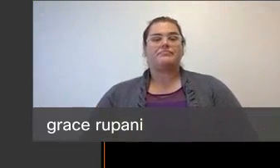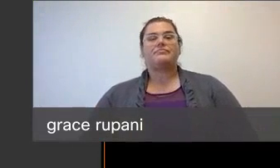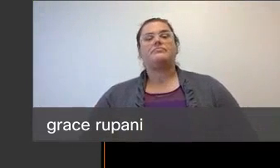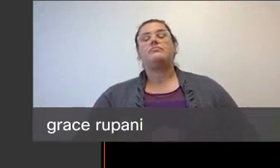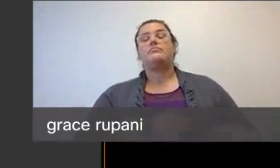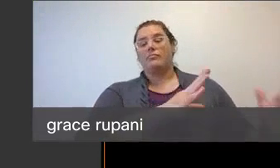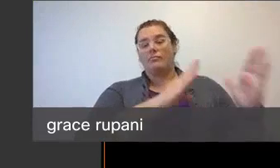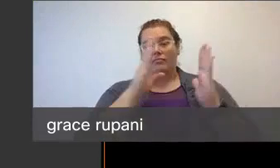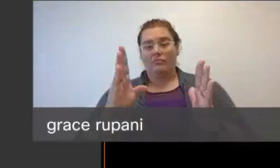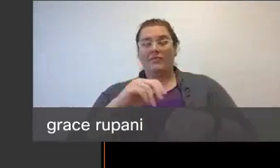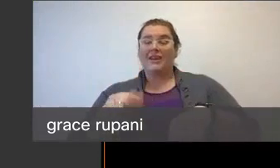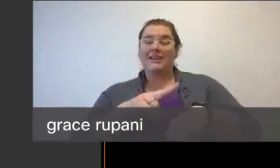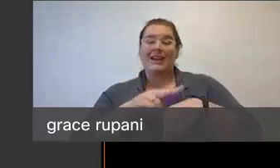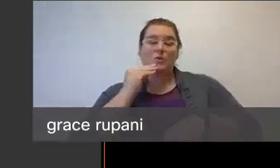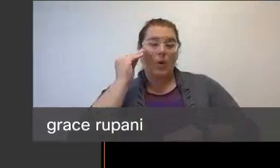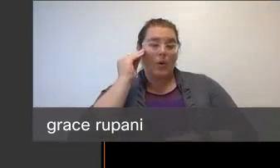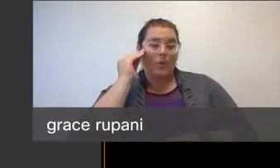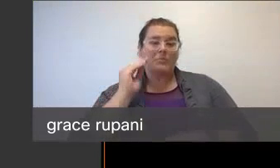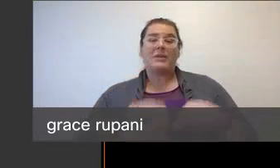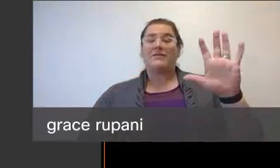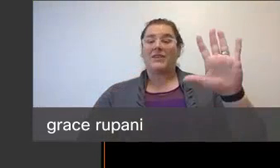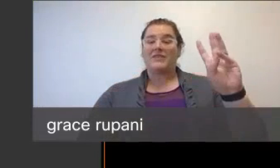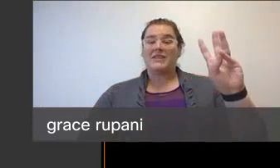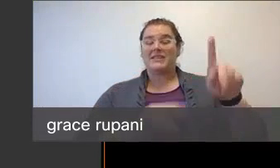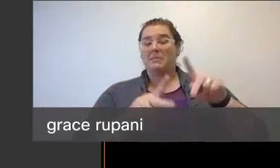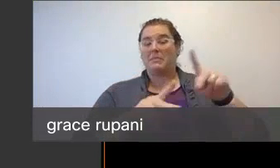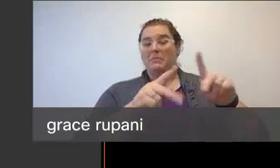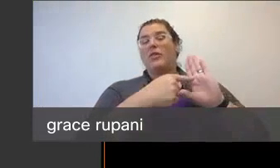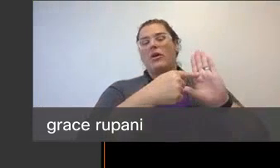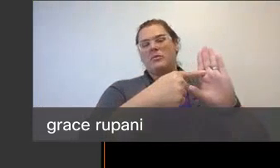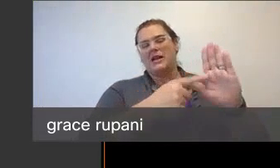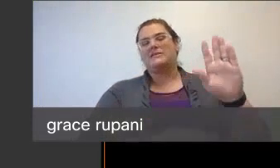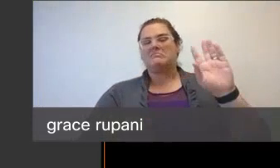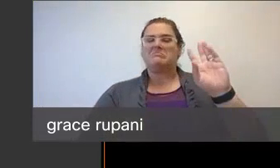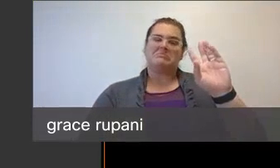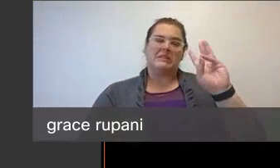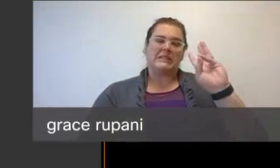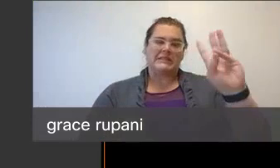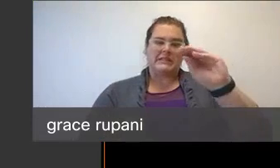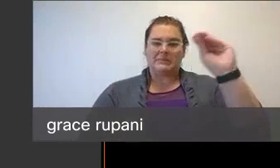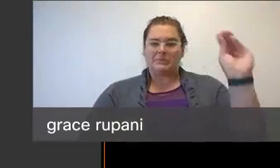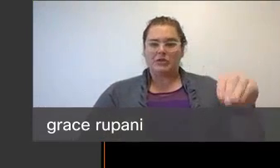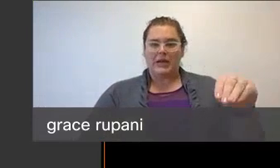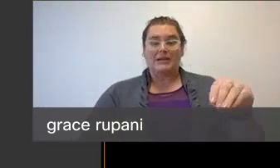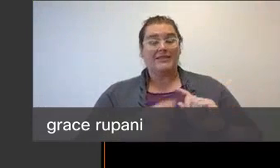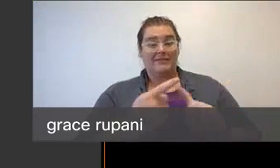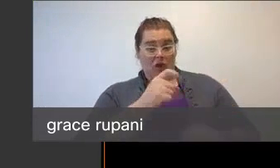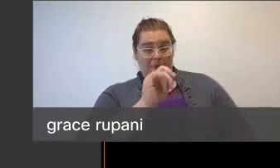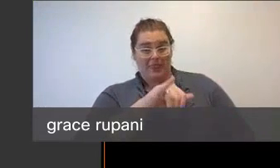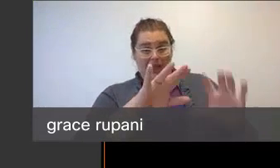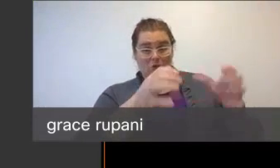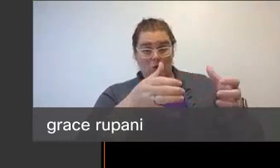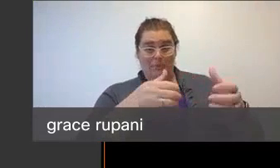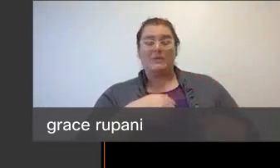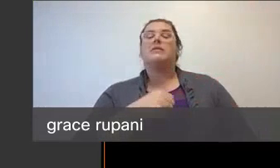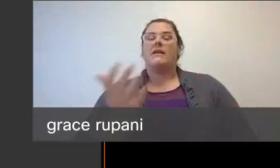represent about 6% of people in natural homes that we support. Amongst those, there have been 5 deaths, and all 5 have